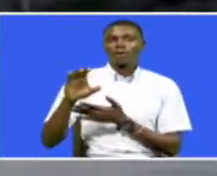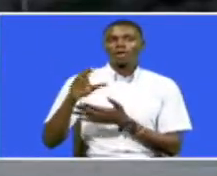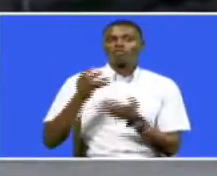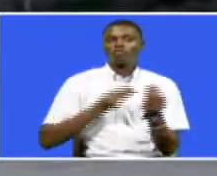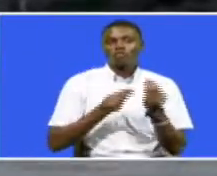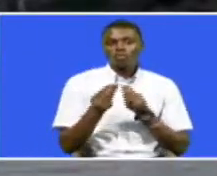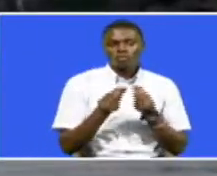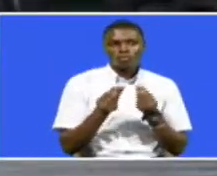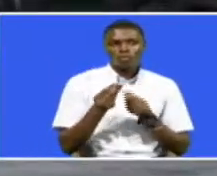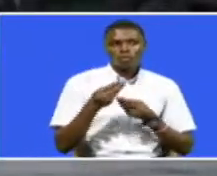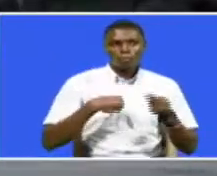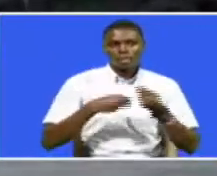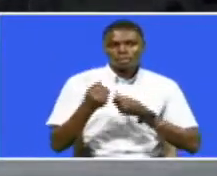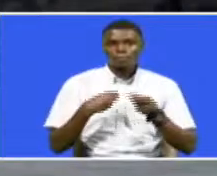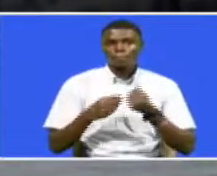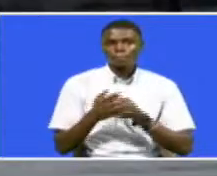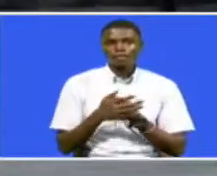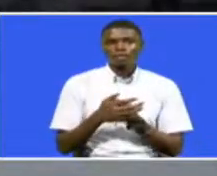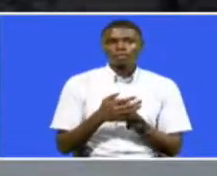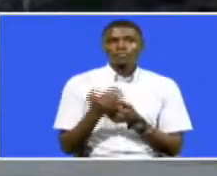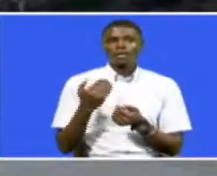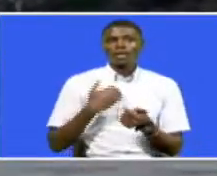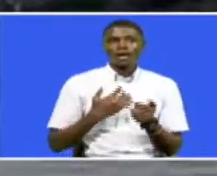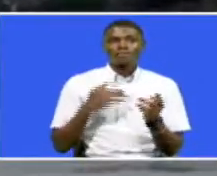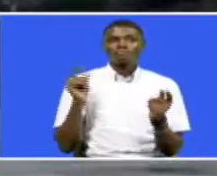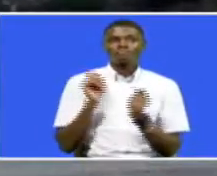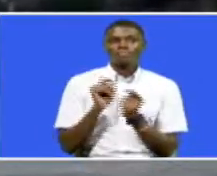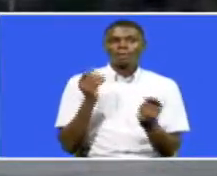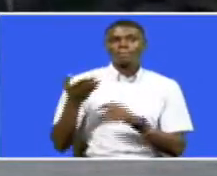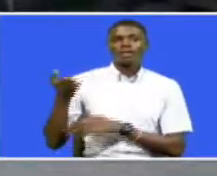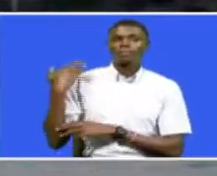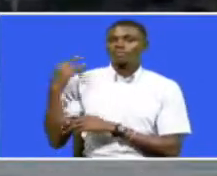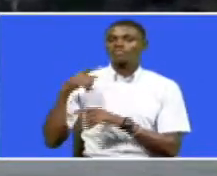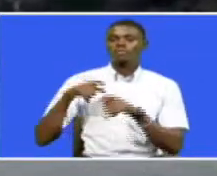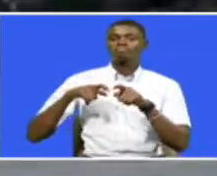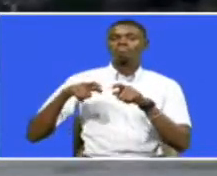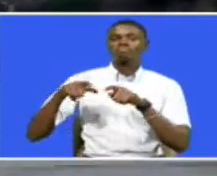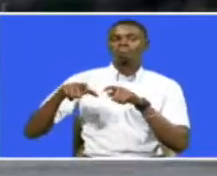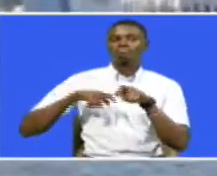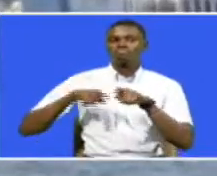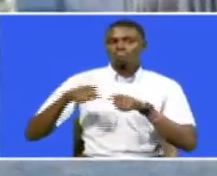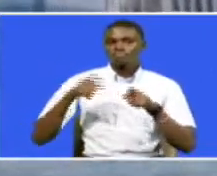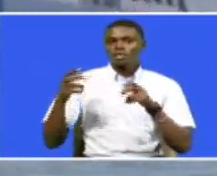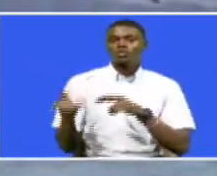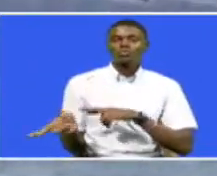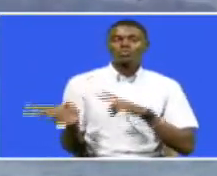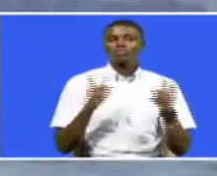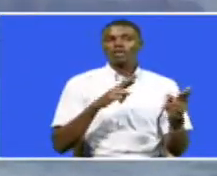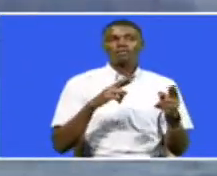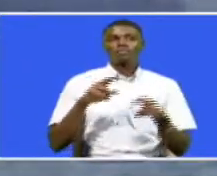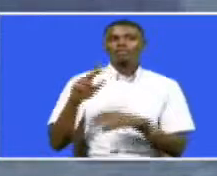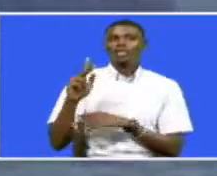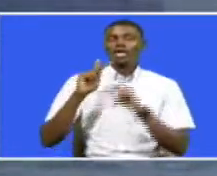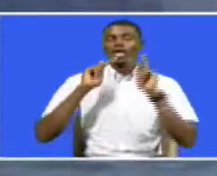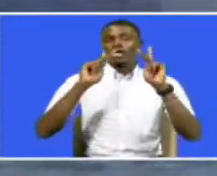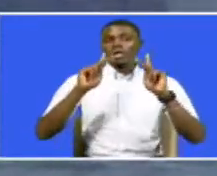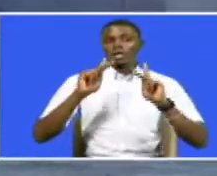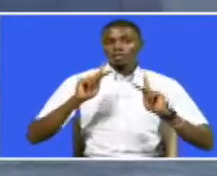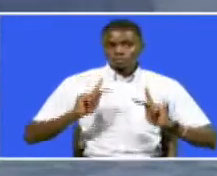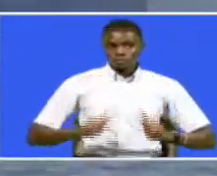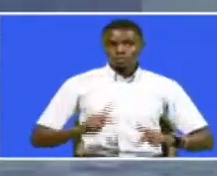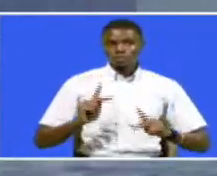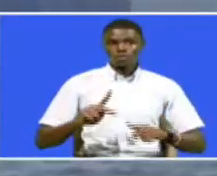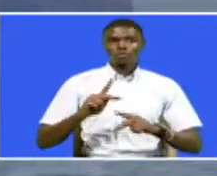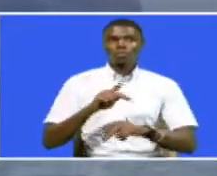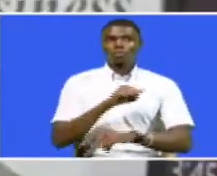chairman Israel Agina, there have been attempts by previous regimes to revive Kisumu Port and the Lake Victoria